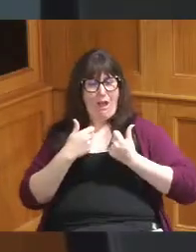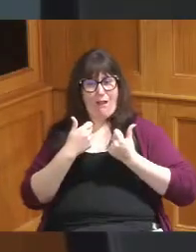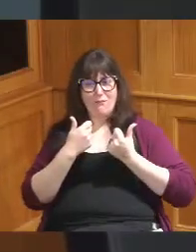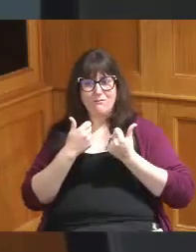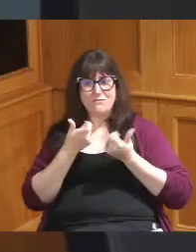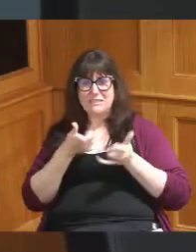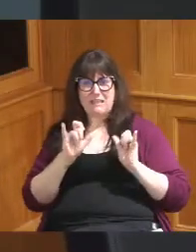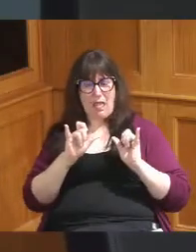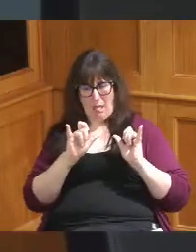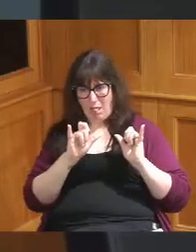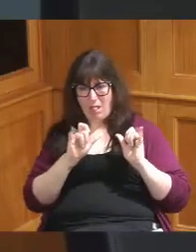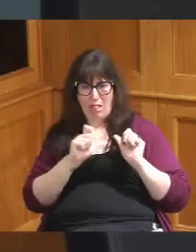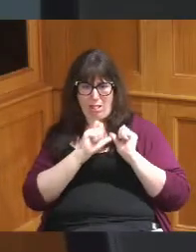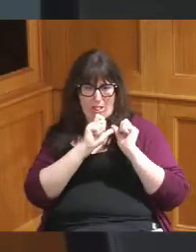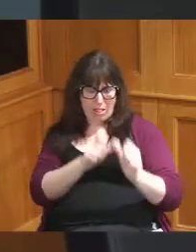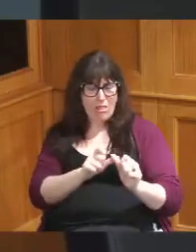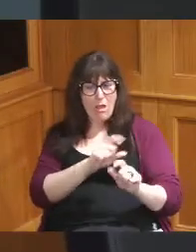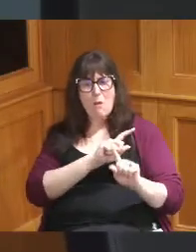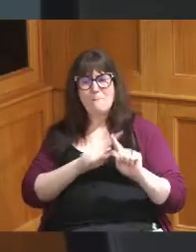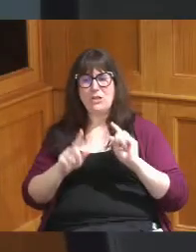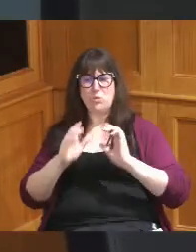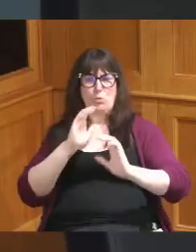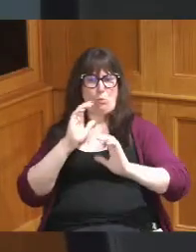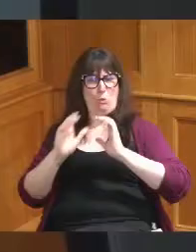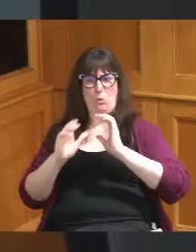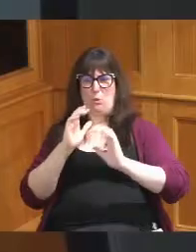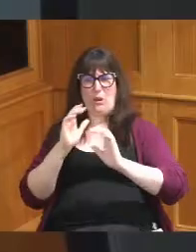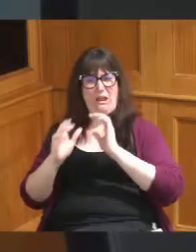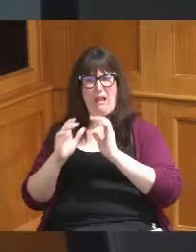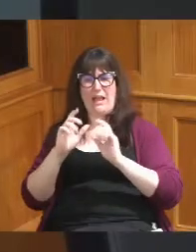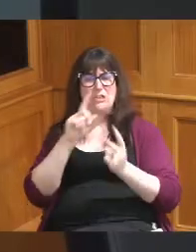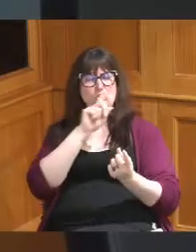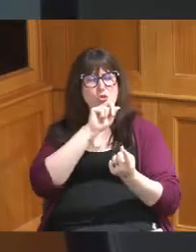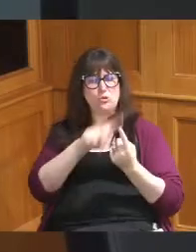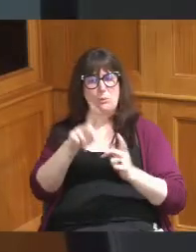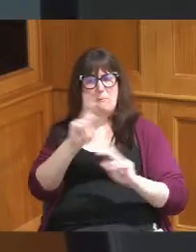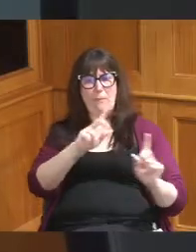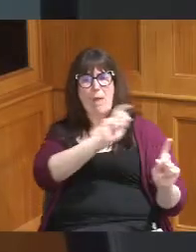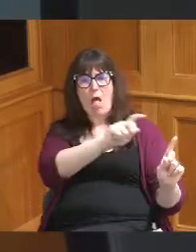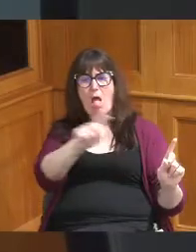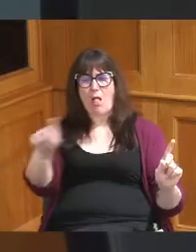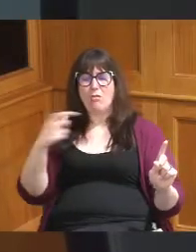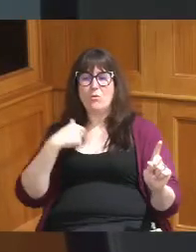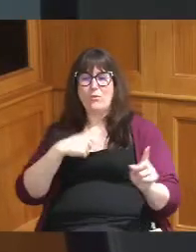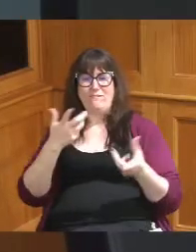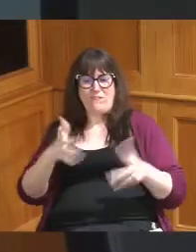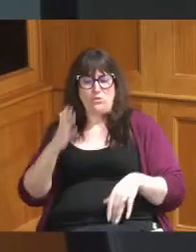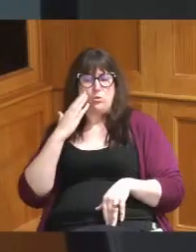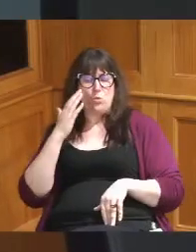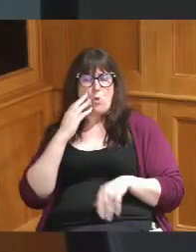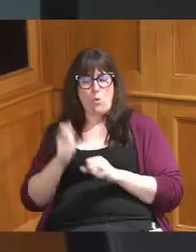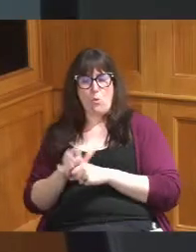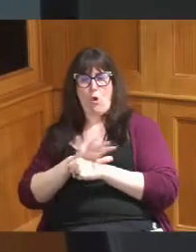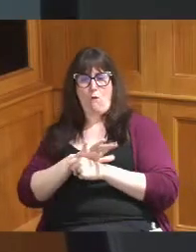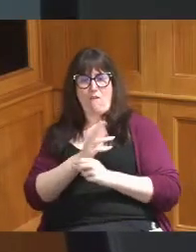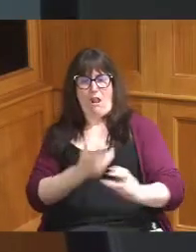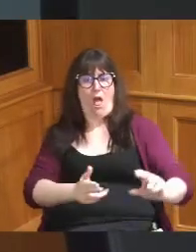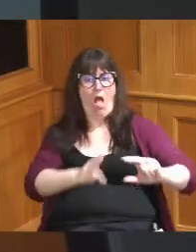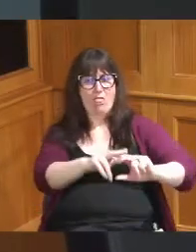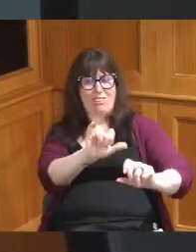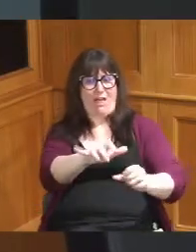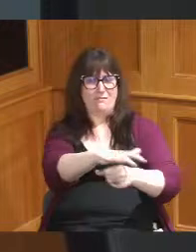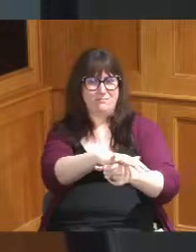trying to accomplish, but also to communicate to communities where we knew there were increases of COVID-19 and we